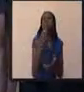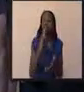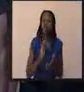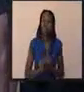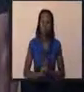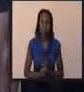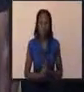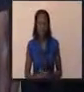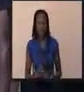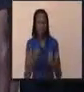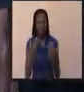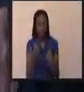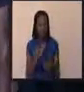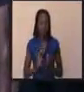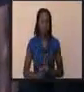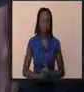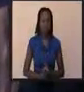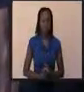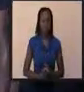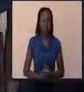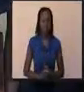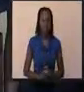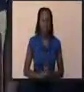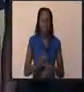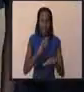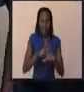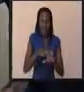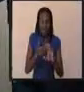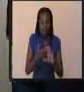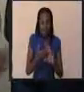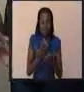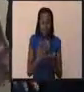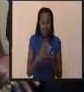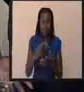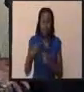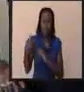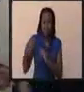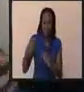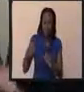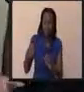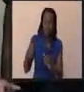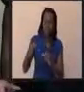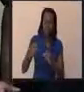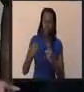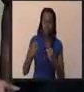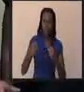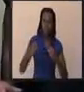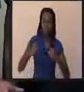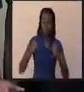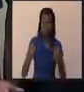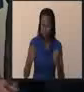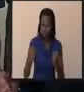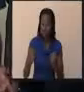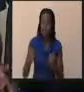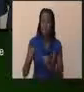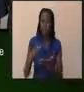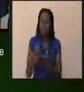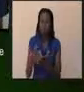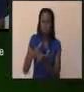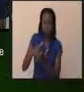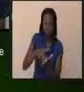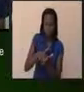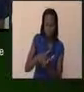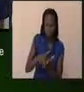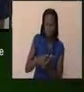Okay? Now, for example, some genes are dominant and some are recessive. Okay?